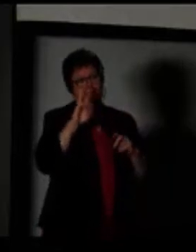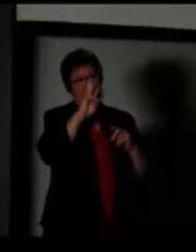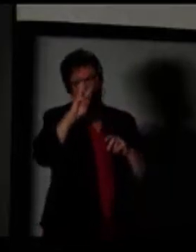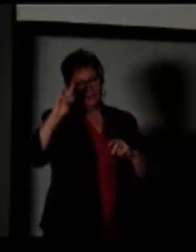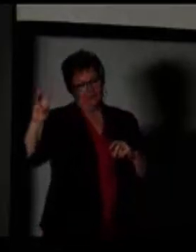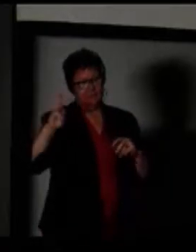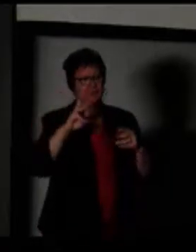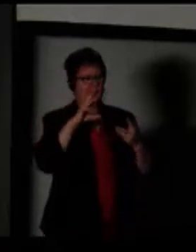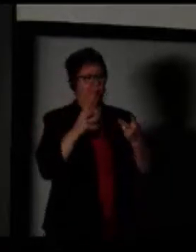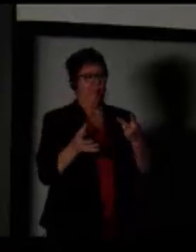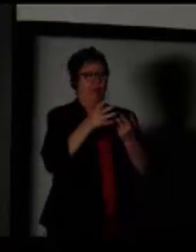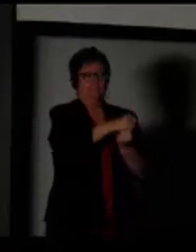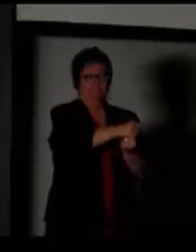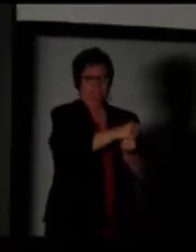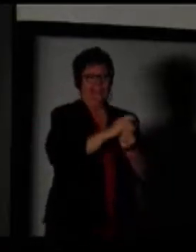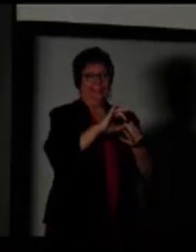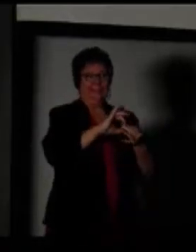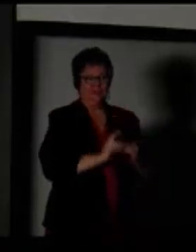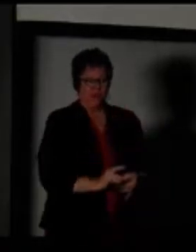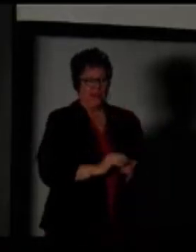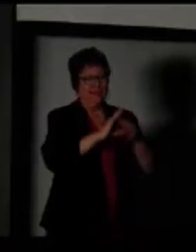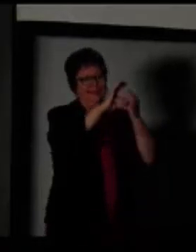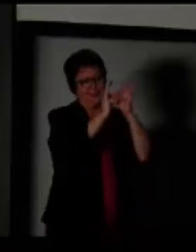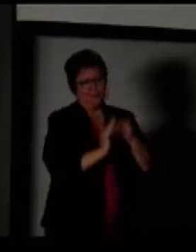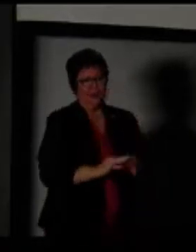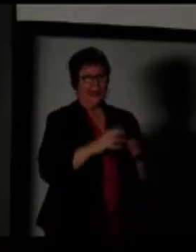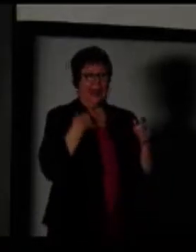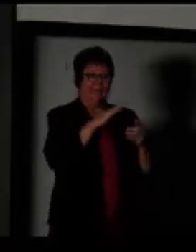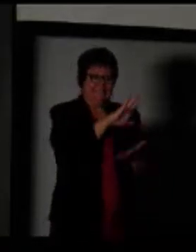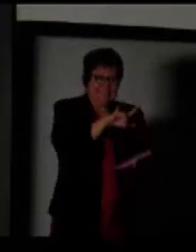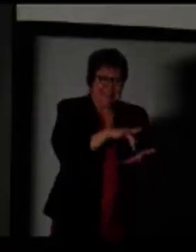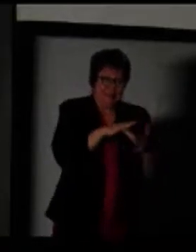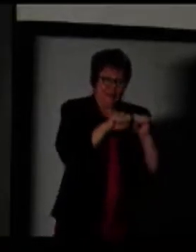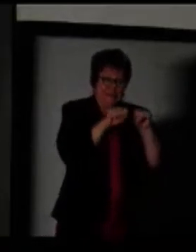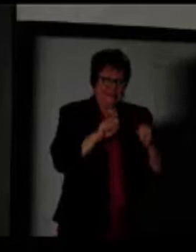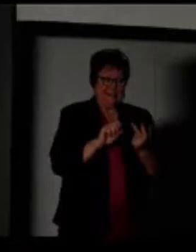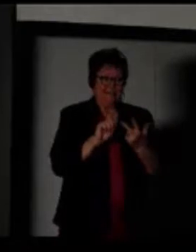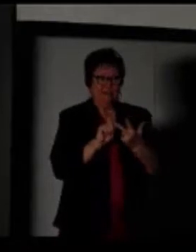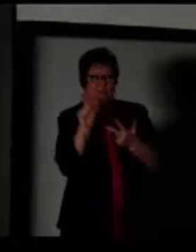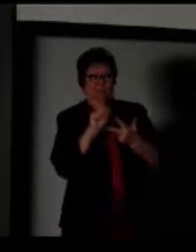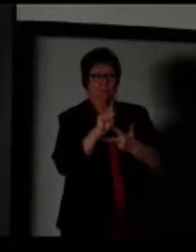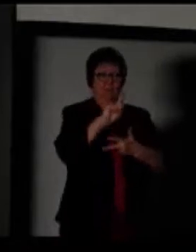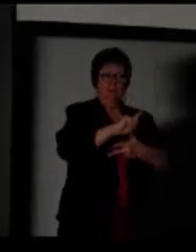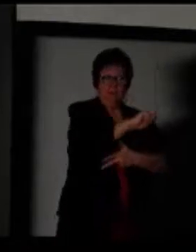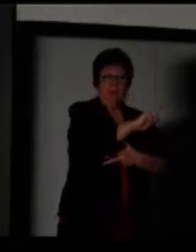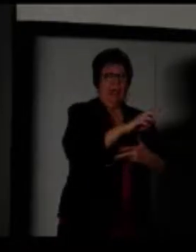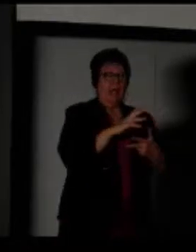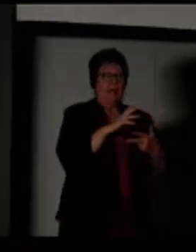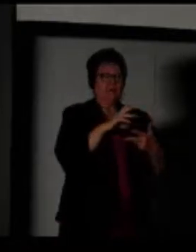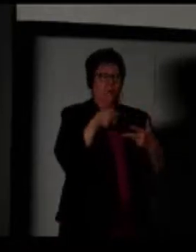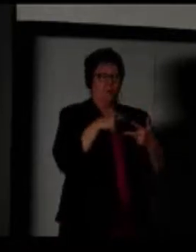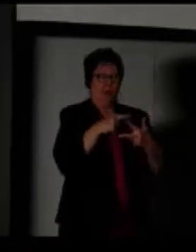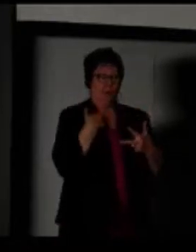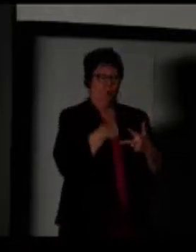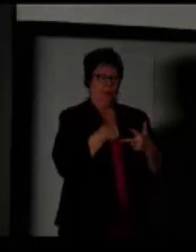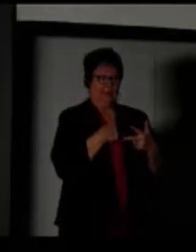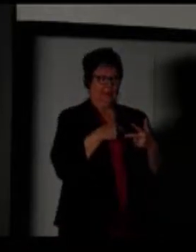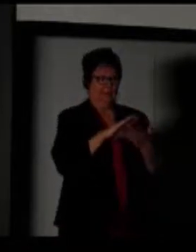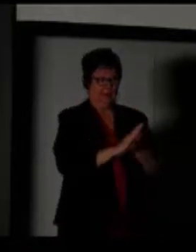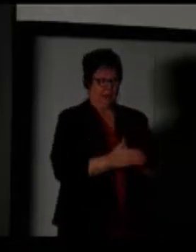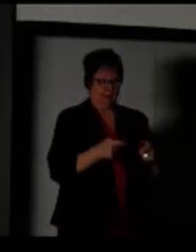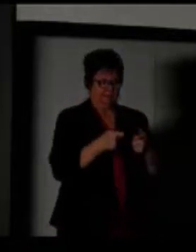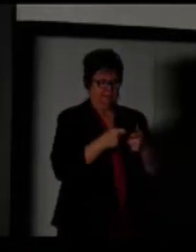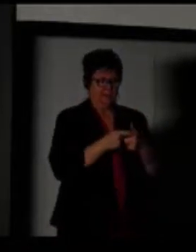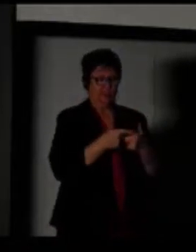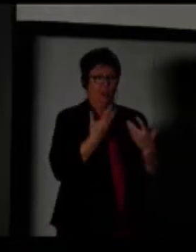were integrated. They all feed off a central system. So once we digitize the collection, they're in the system, they have the